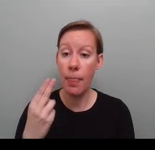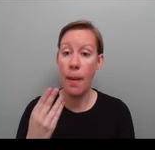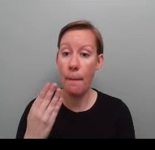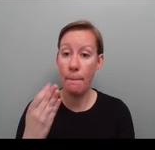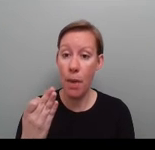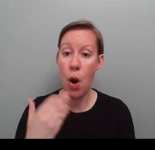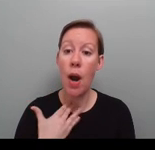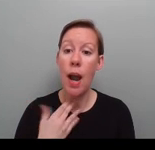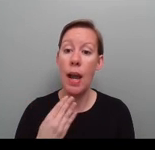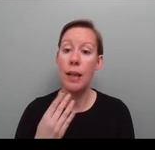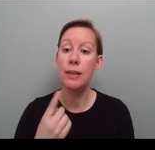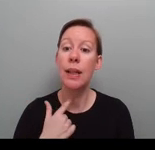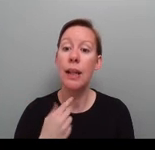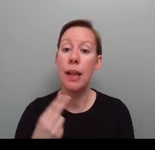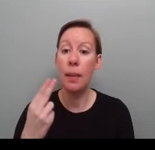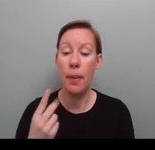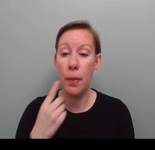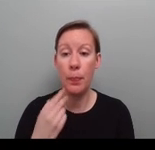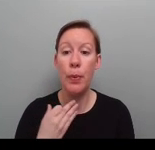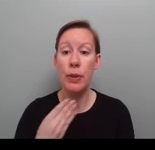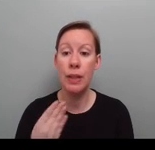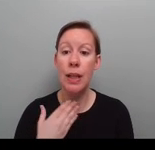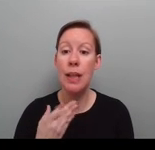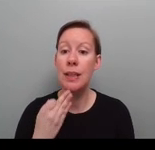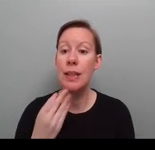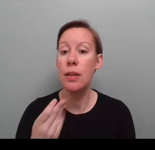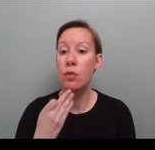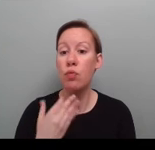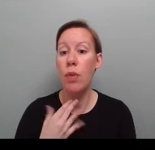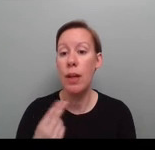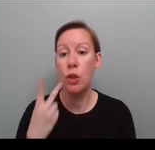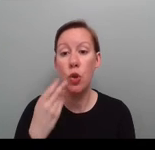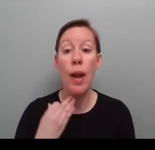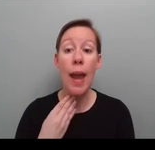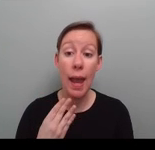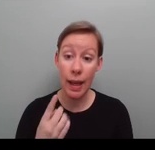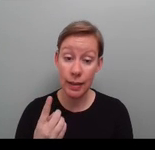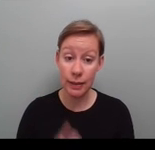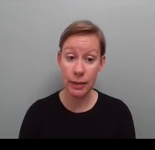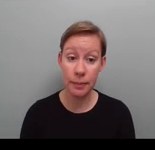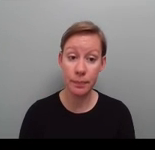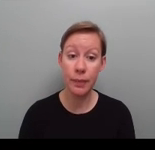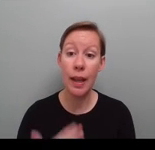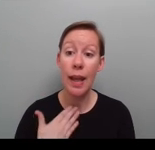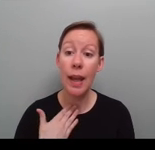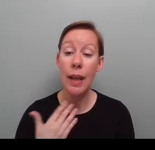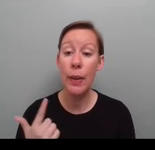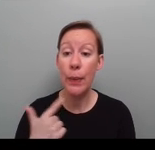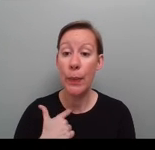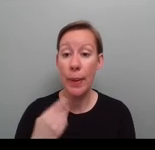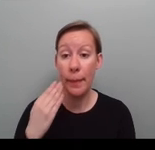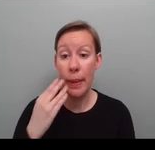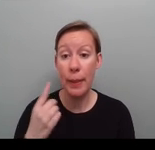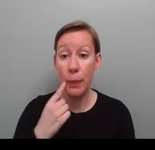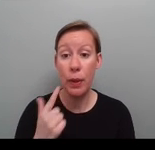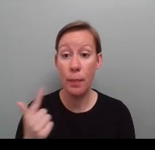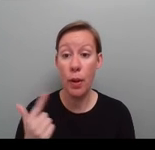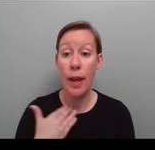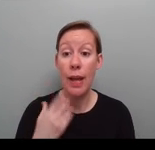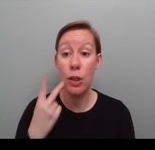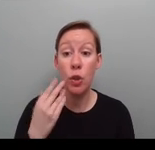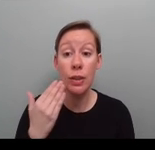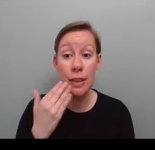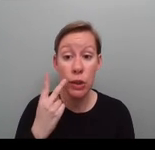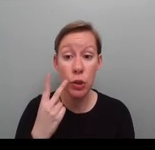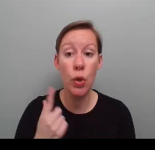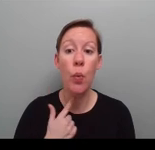screen and click the little person where it says raise hand. Clicking it will make it purple, and that will allow your teacher to